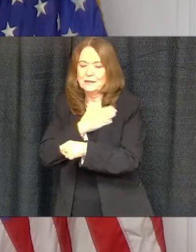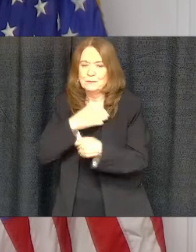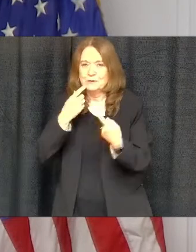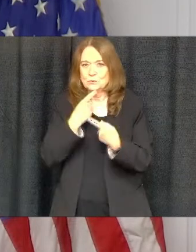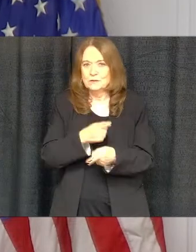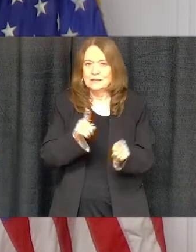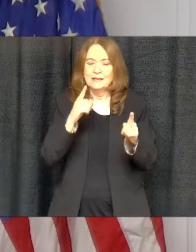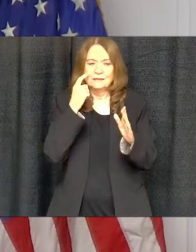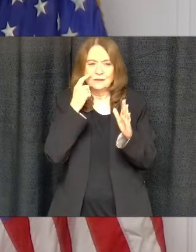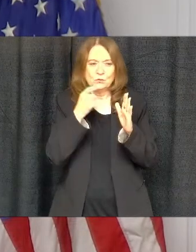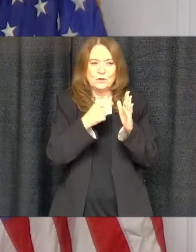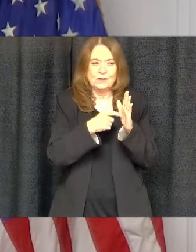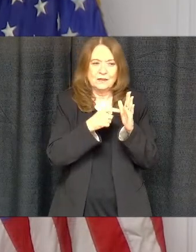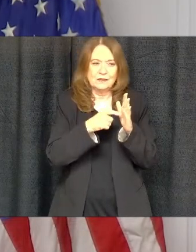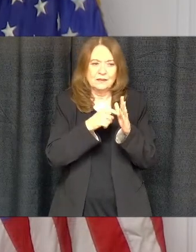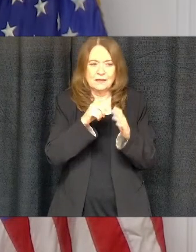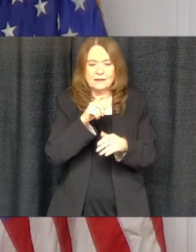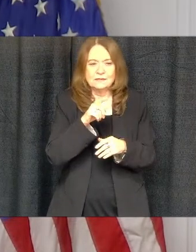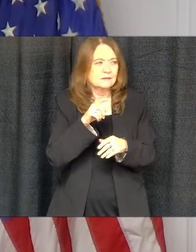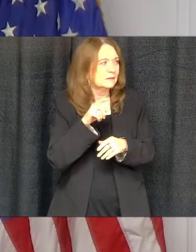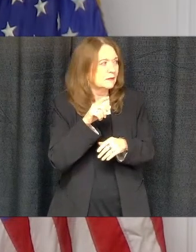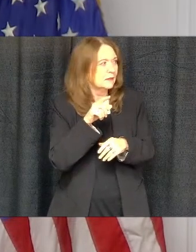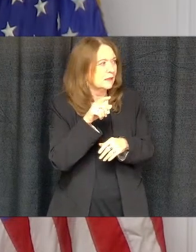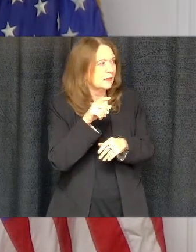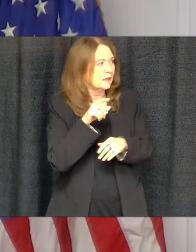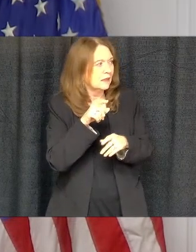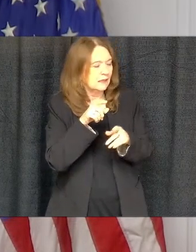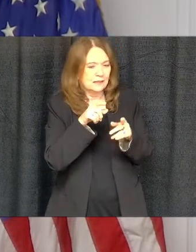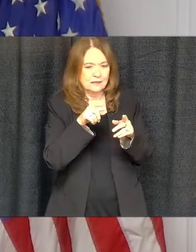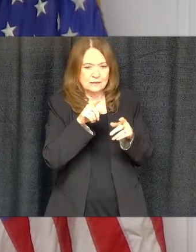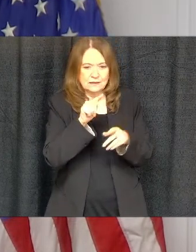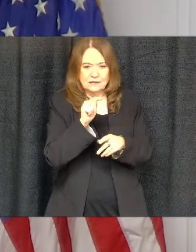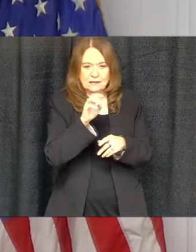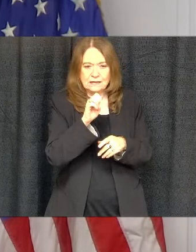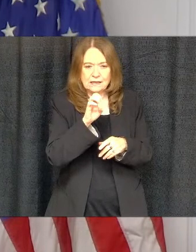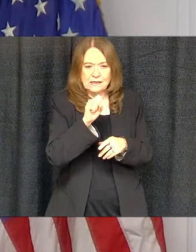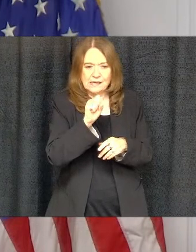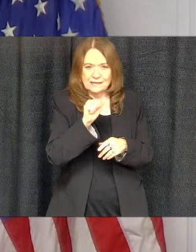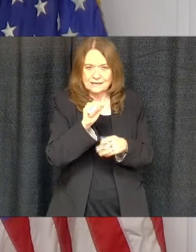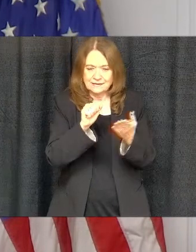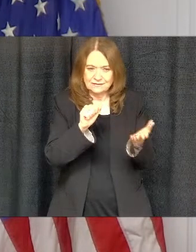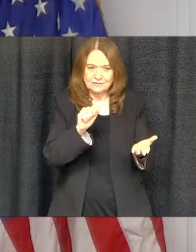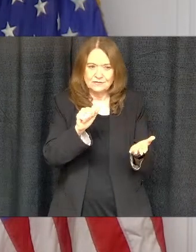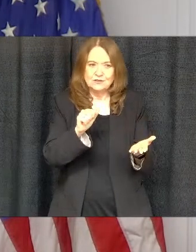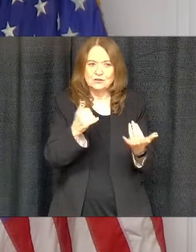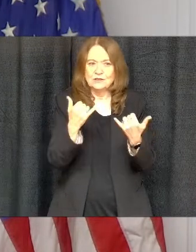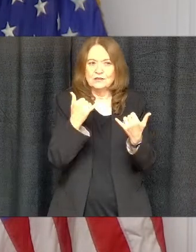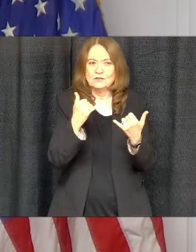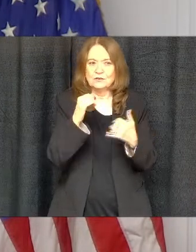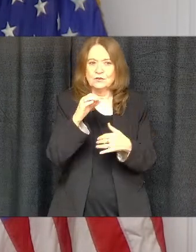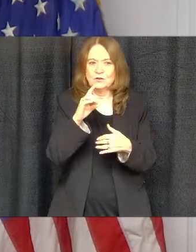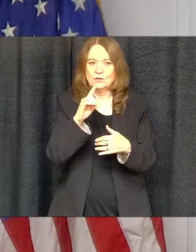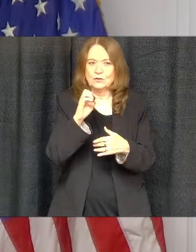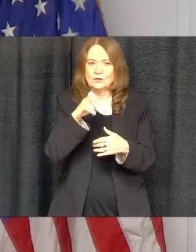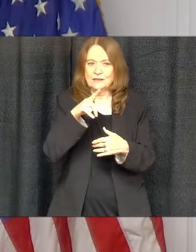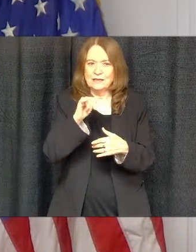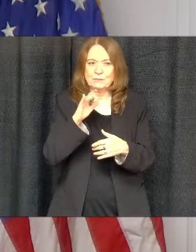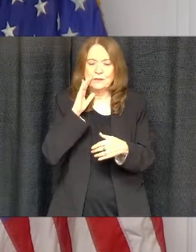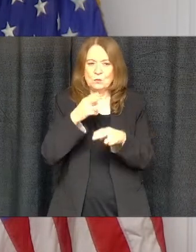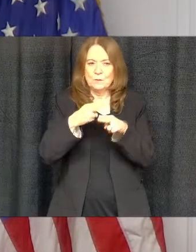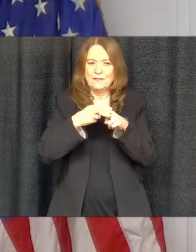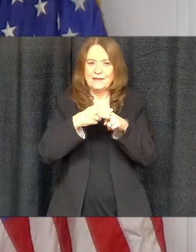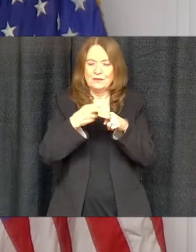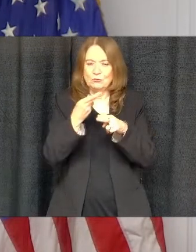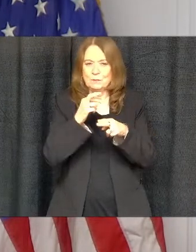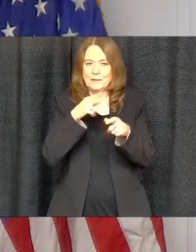and recognize Tessa Luntz in the audience. Tessa, if you don't mind standing, she is the current deputy, will be the interim HR